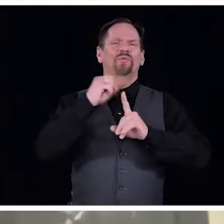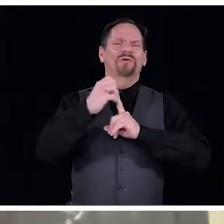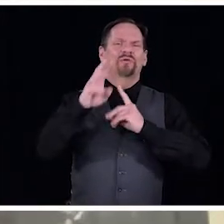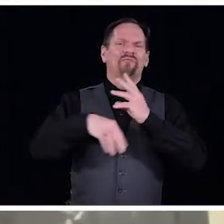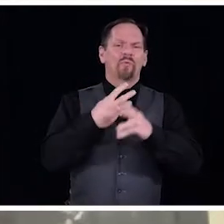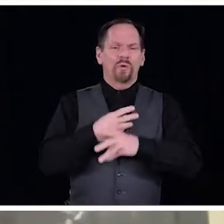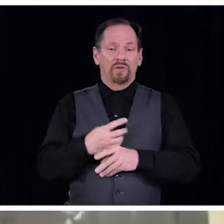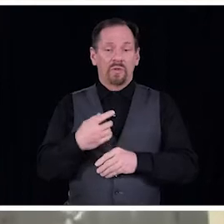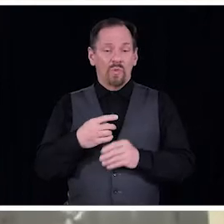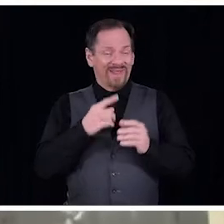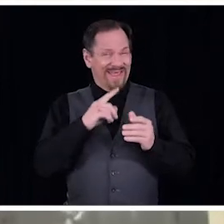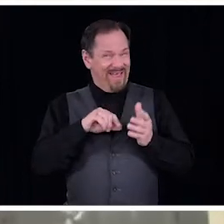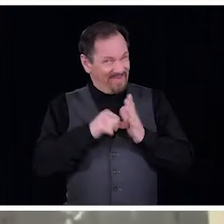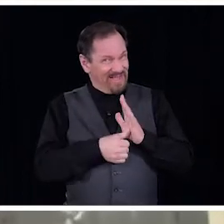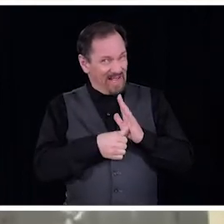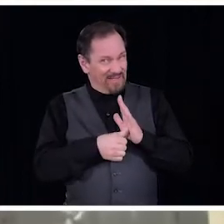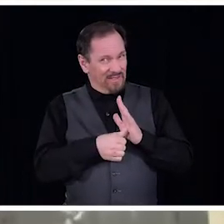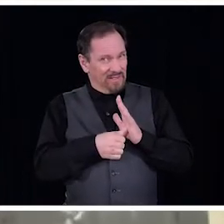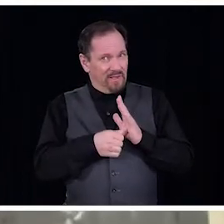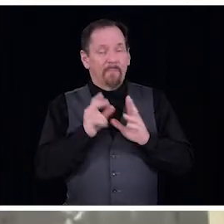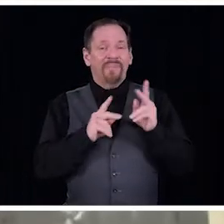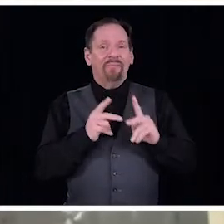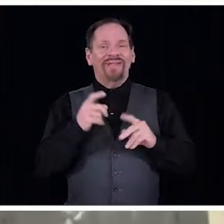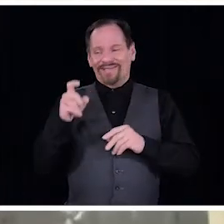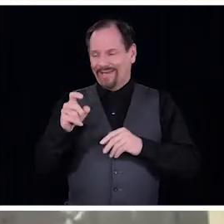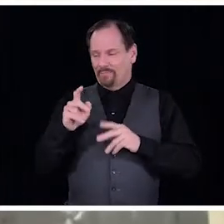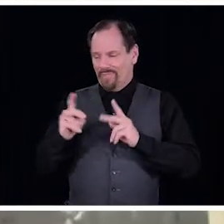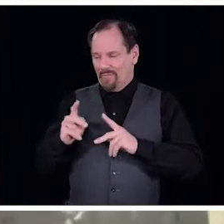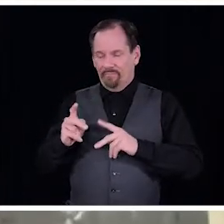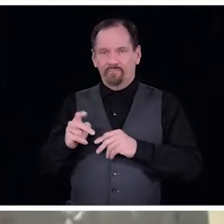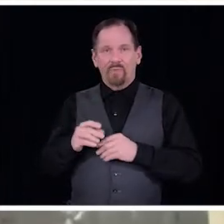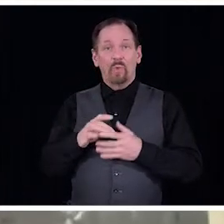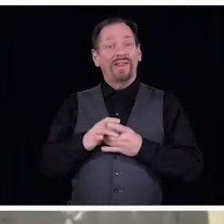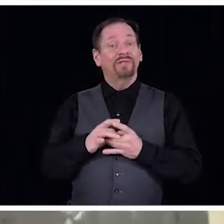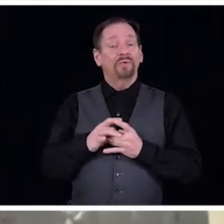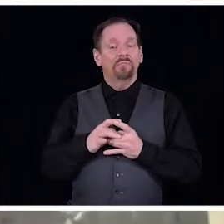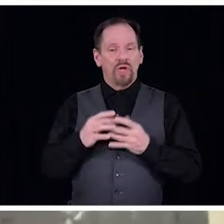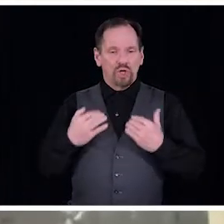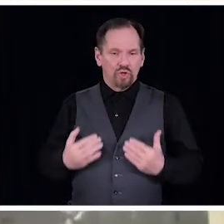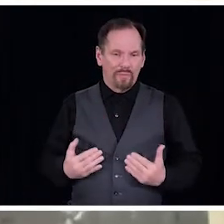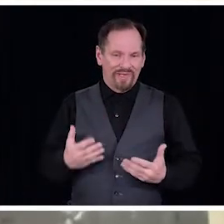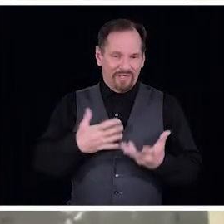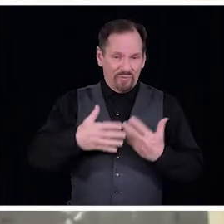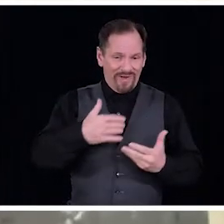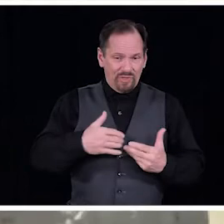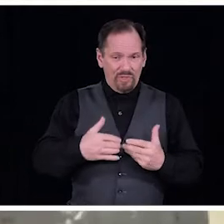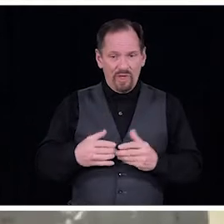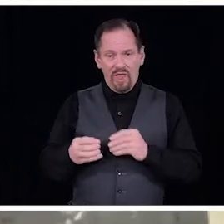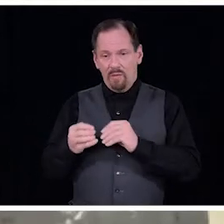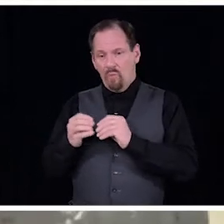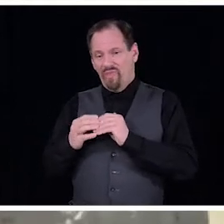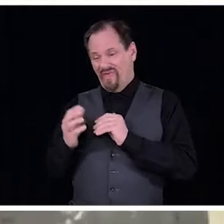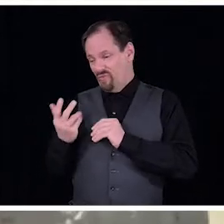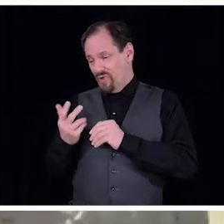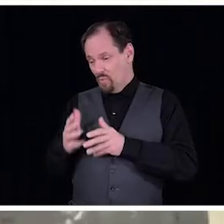society of people who need people, relationships, human interactions, and more than three ways to cook